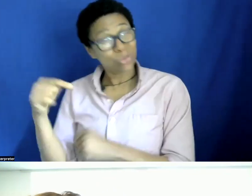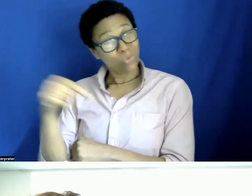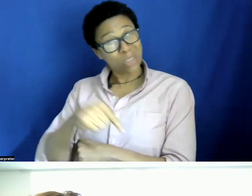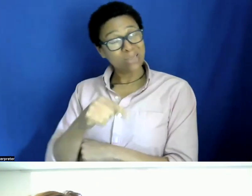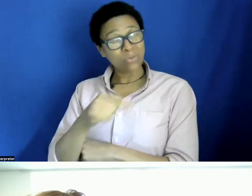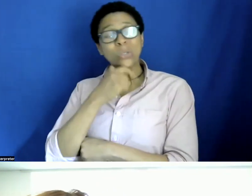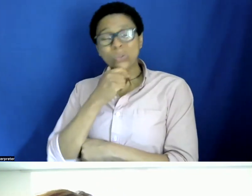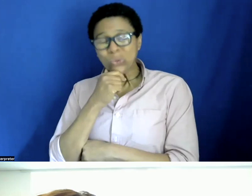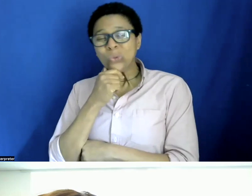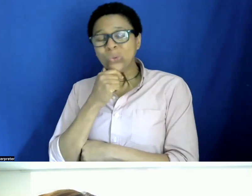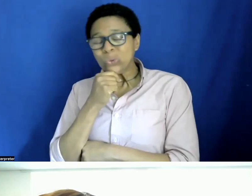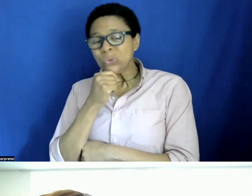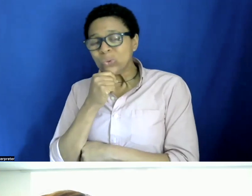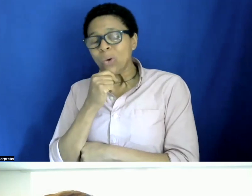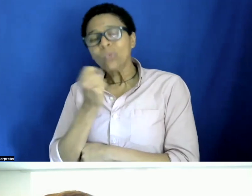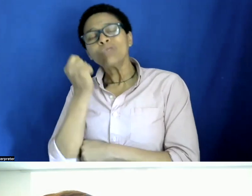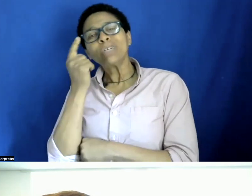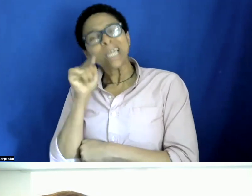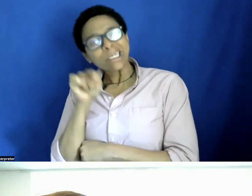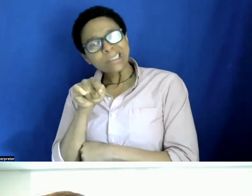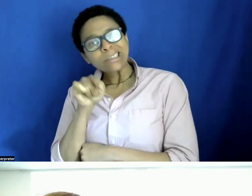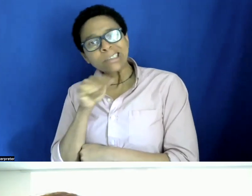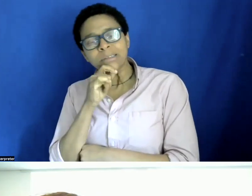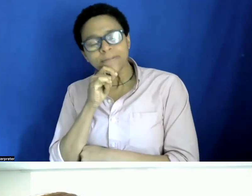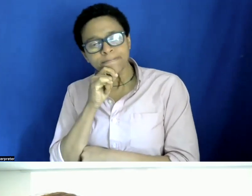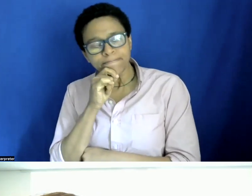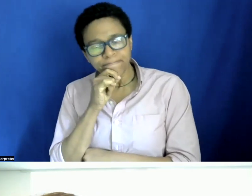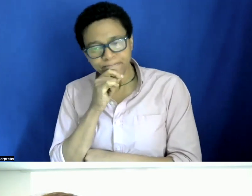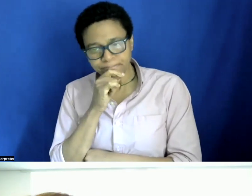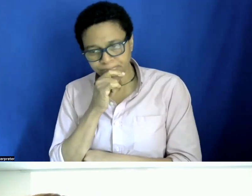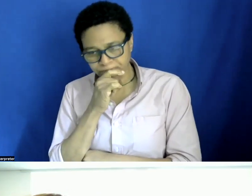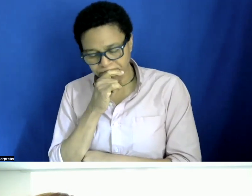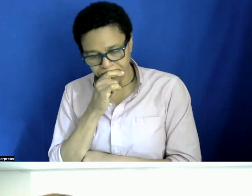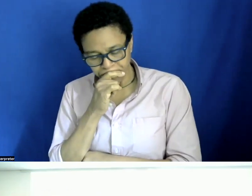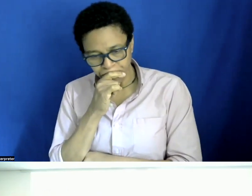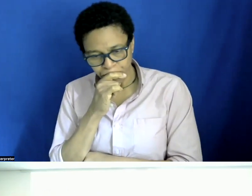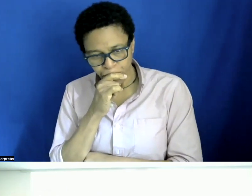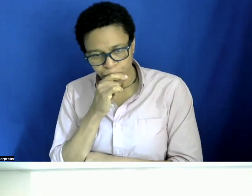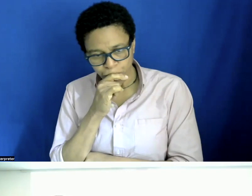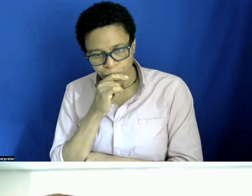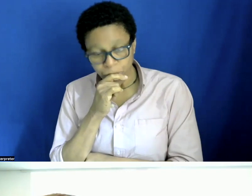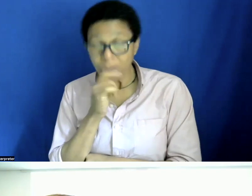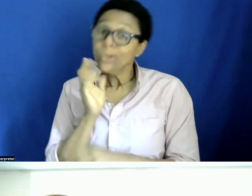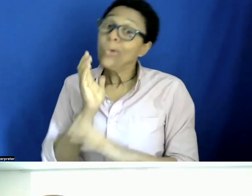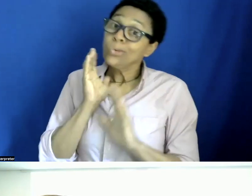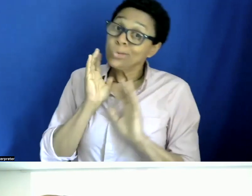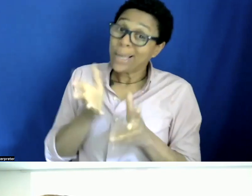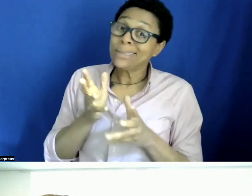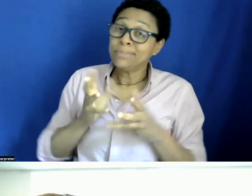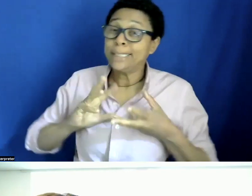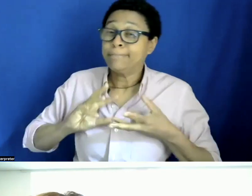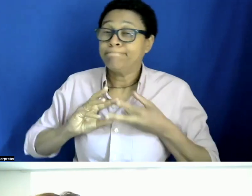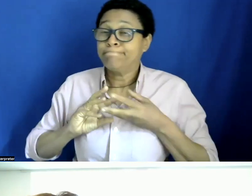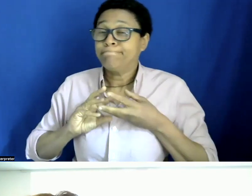issues we came up against, and so we had to be kind of quite creative about how